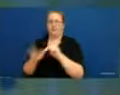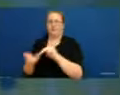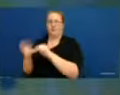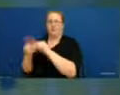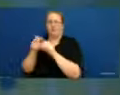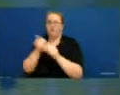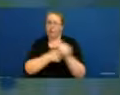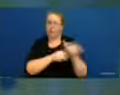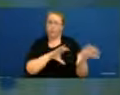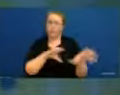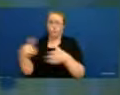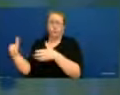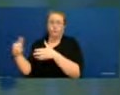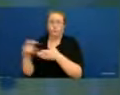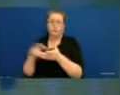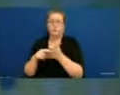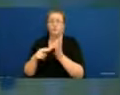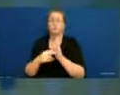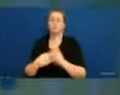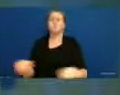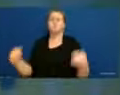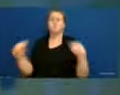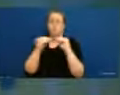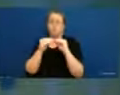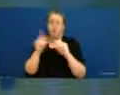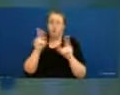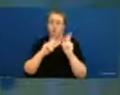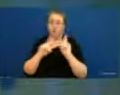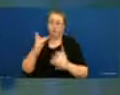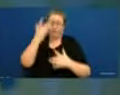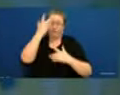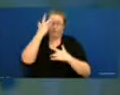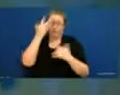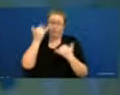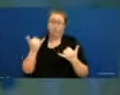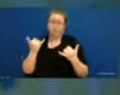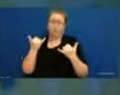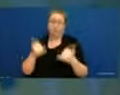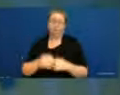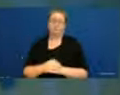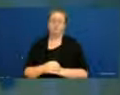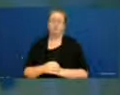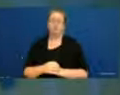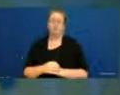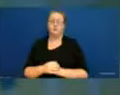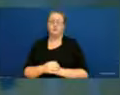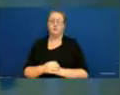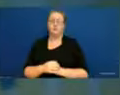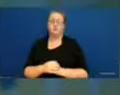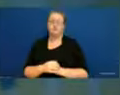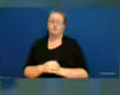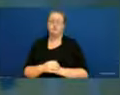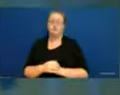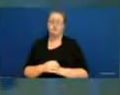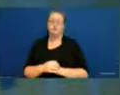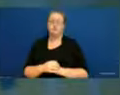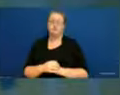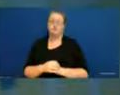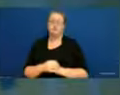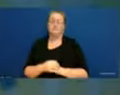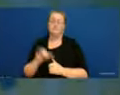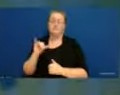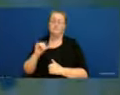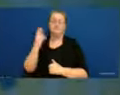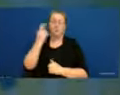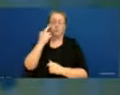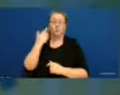meaning that we are seeing a higher proportion of our population being affected right now, and that is one of the reasons